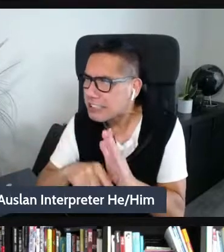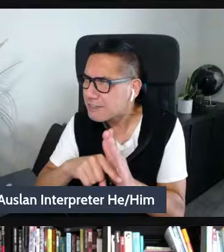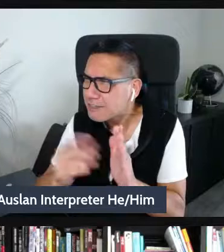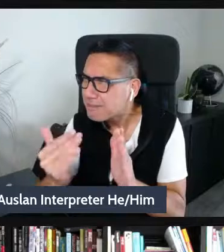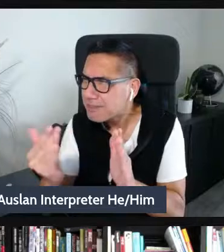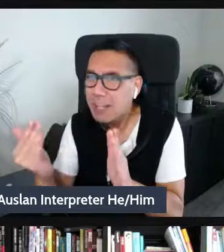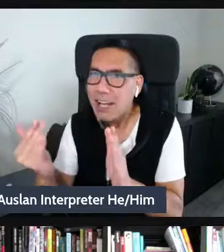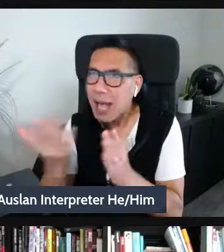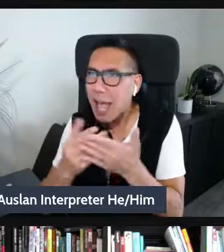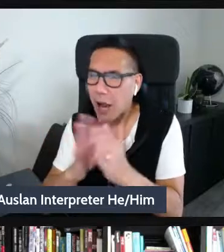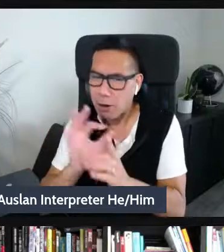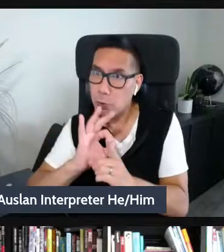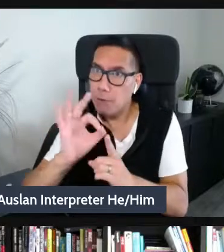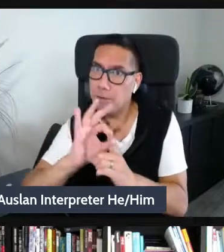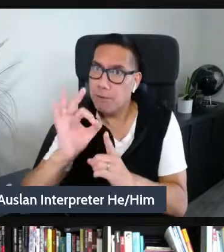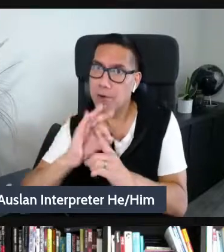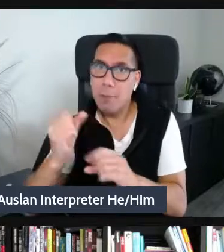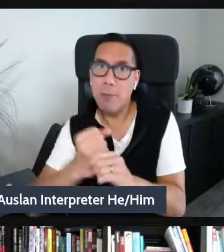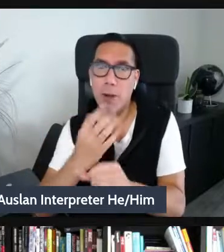make it easier for them.